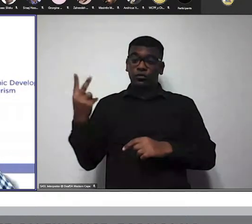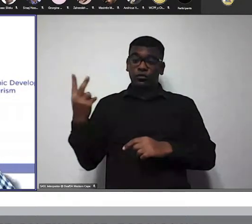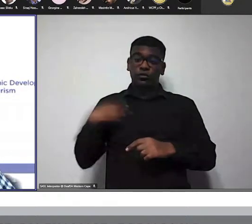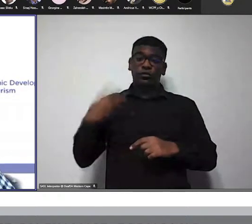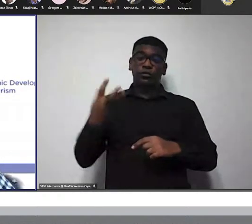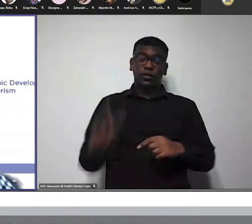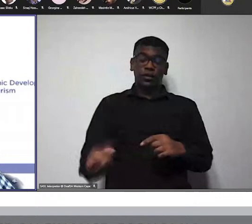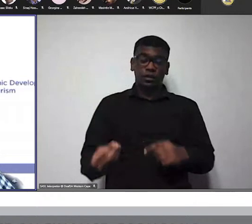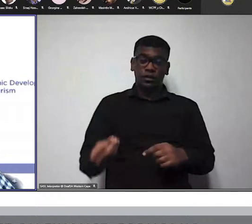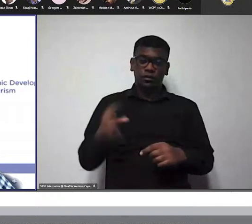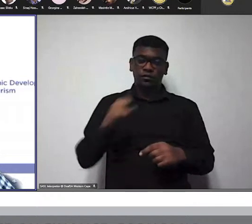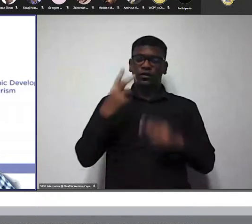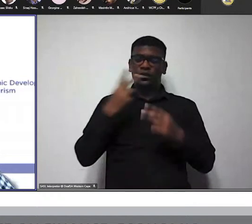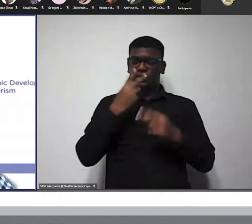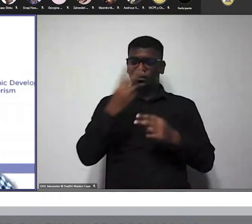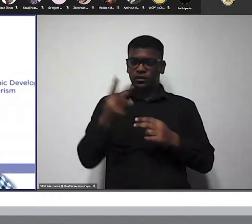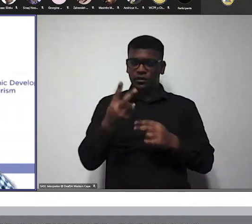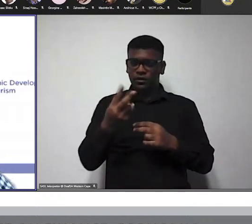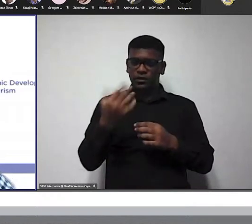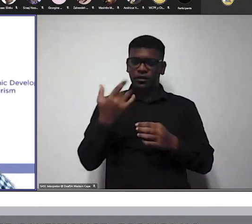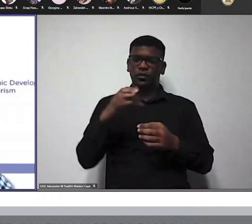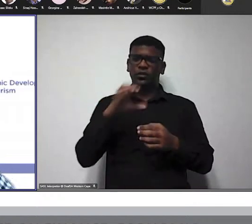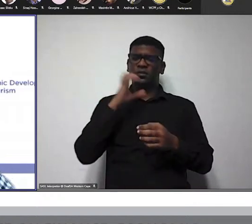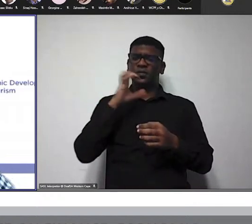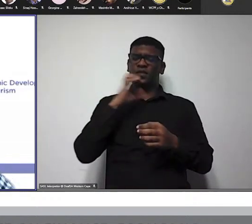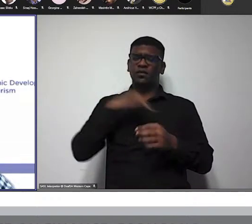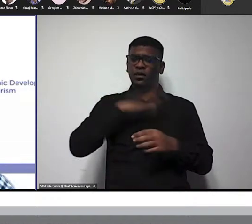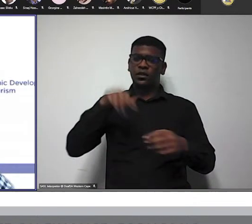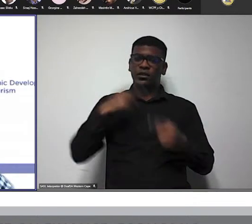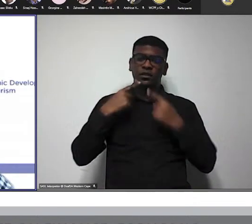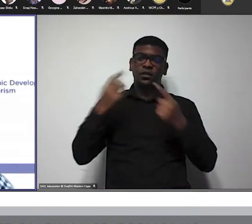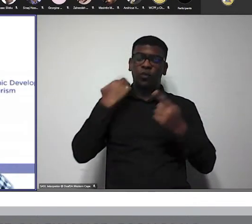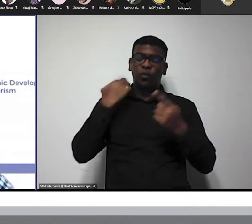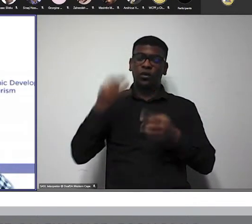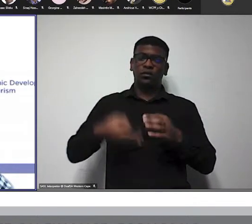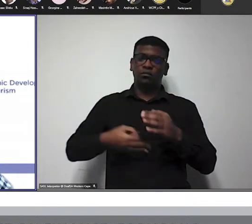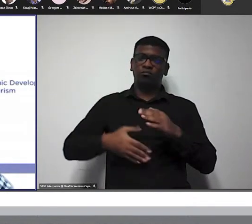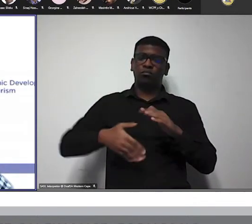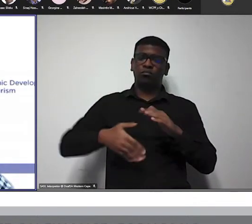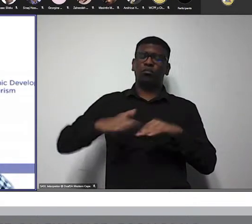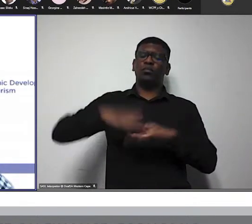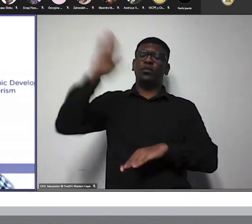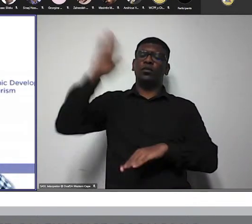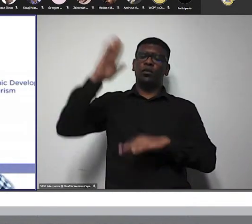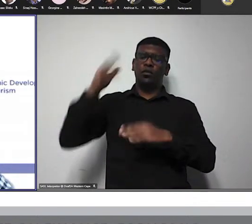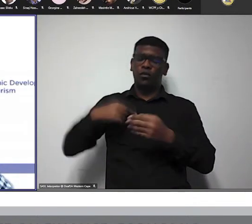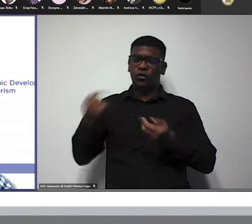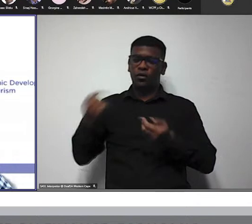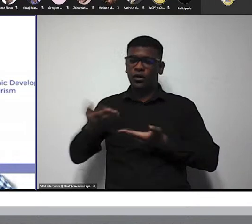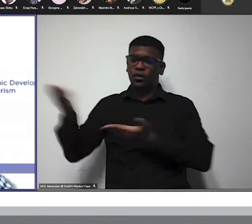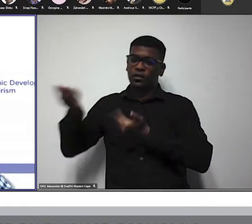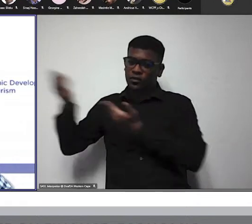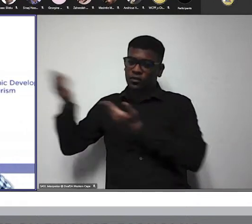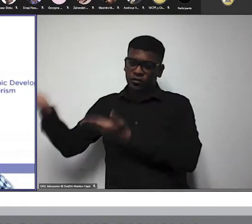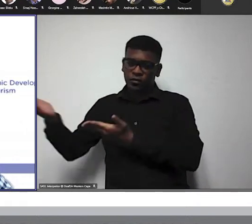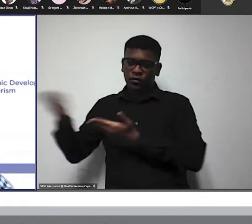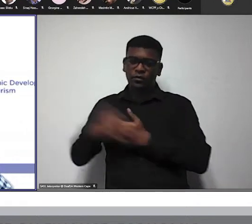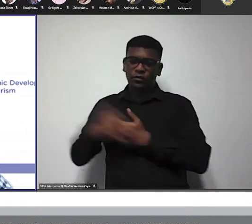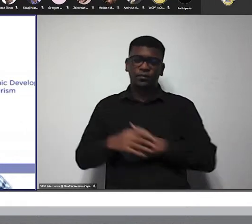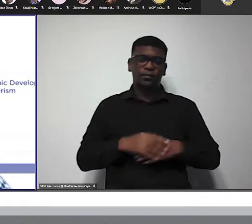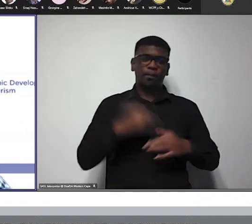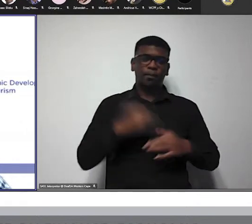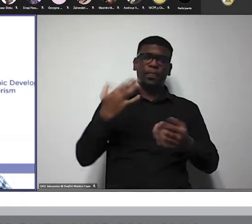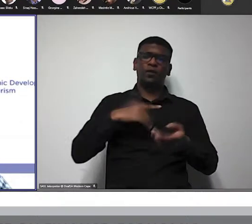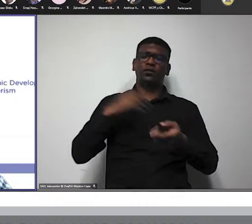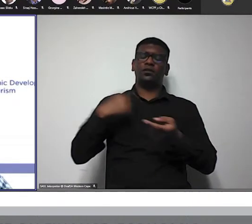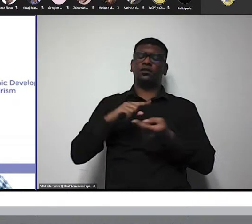of what does it mean in terms of us saying we want to triple exports and what are the commodities, and then linking it to different markets. So we now